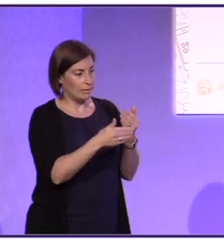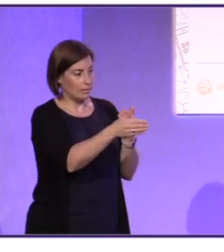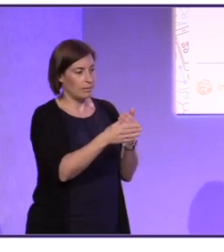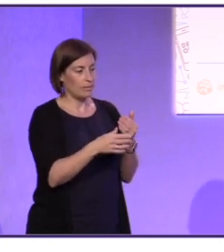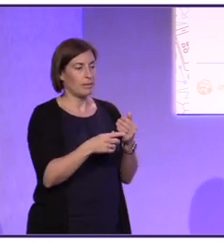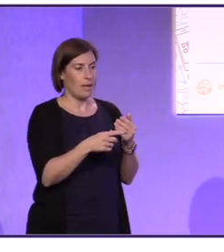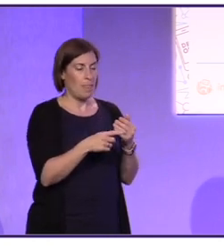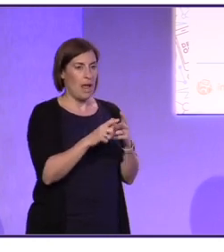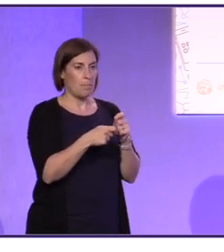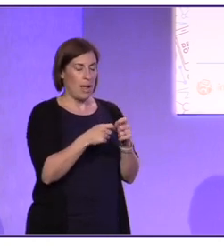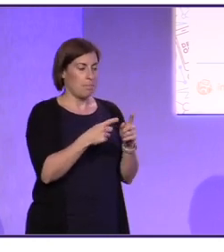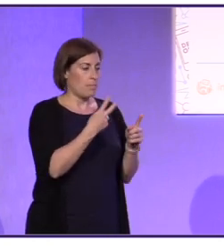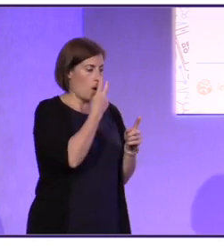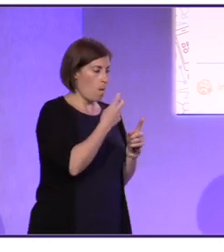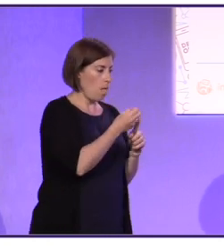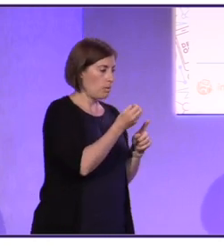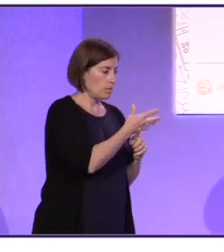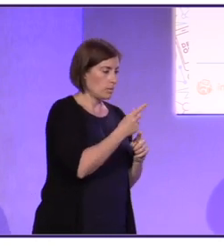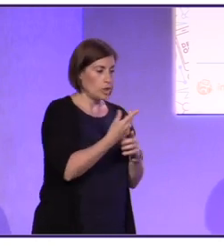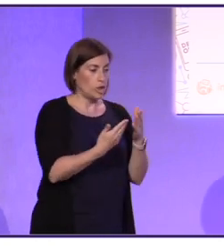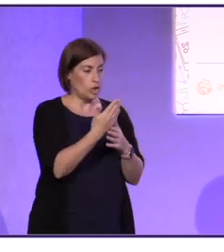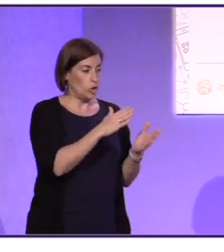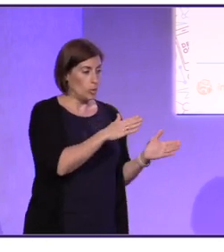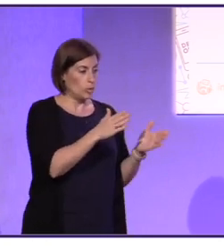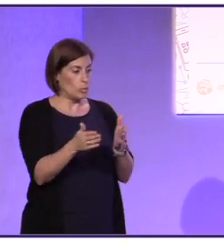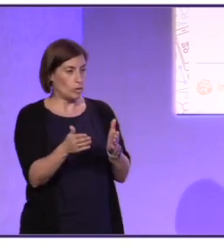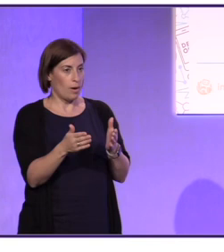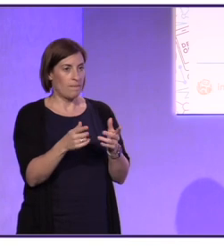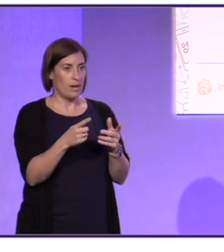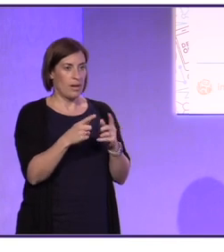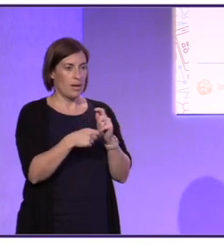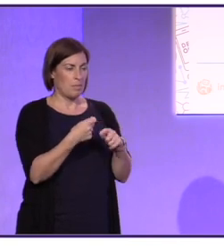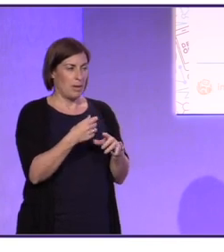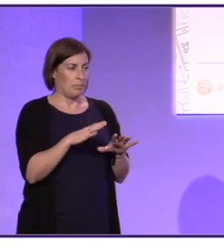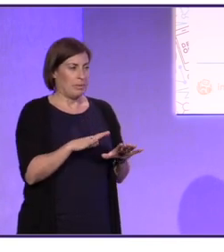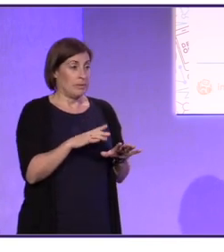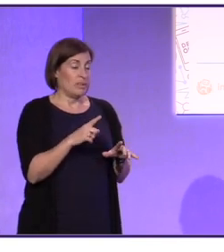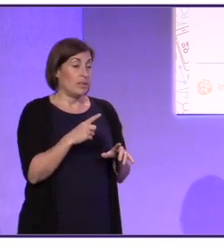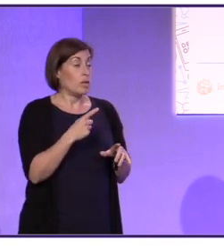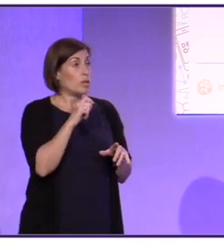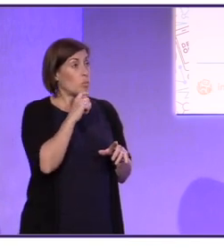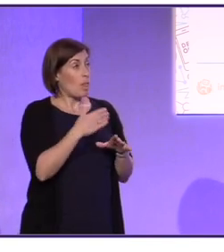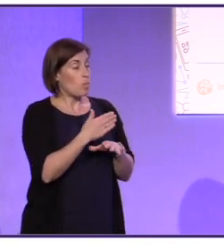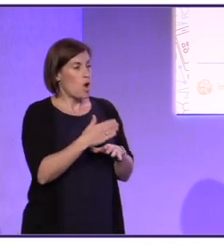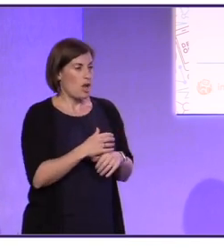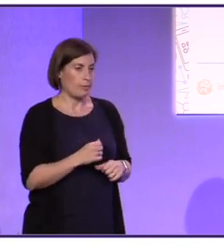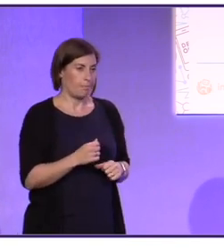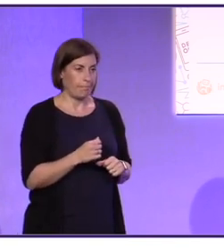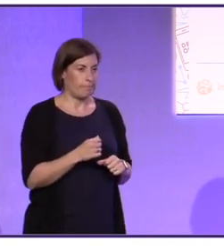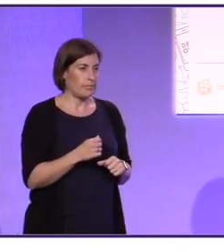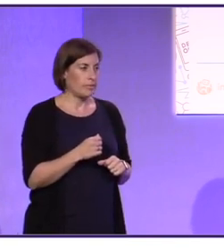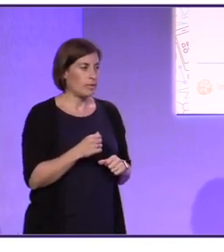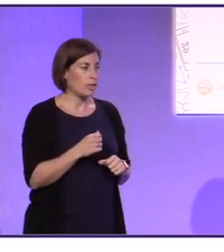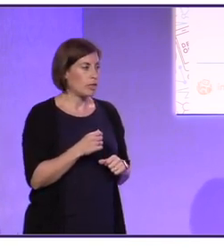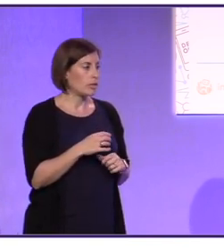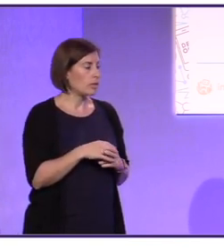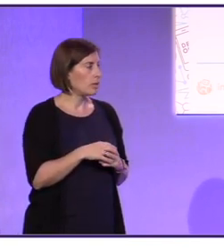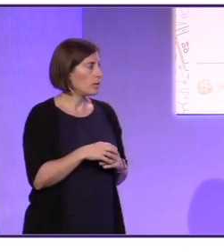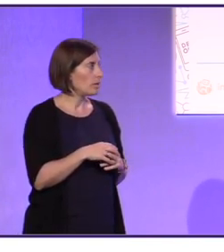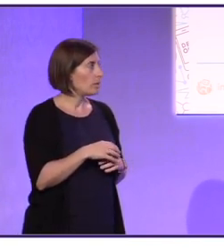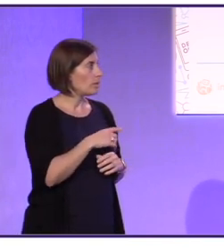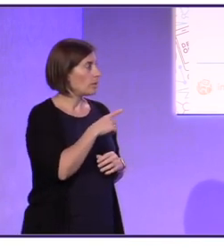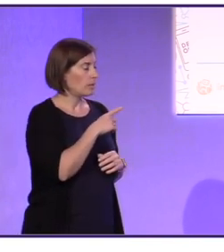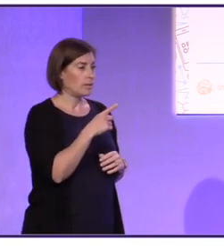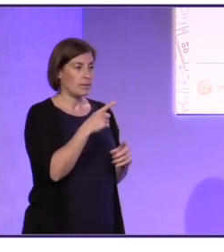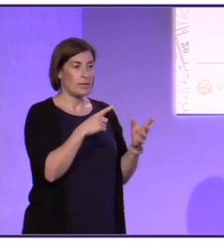it's going to be a big disaster. I've never seen it work. Yeah, that would have been my question. So Oliver always